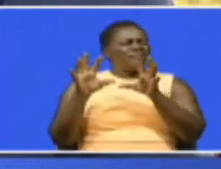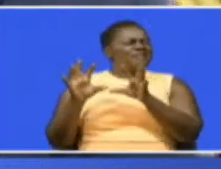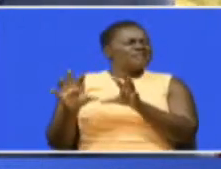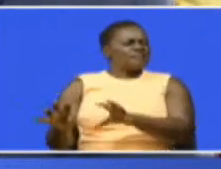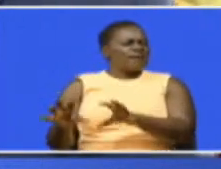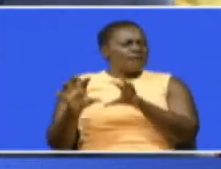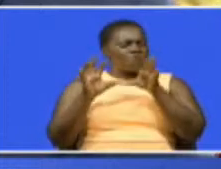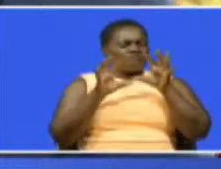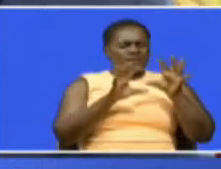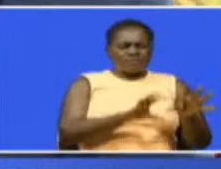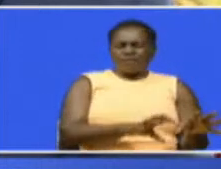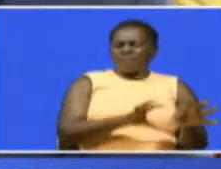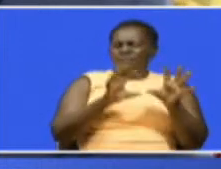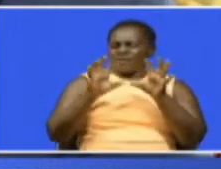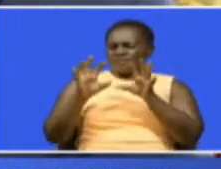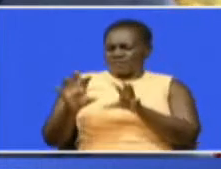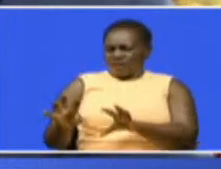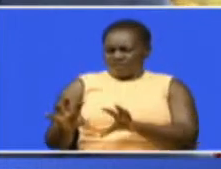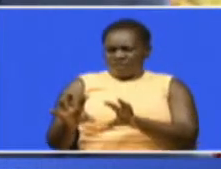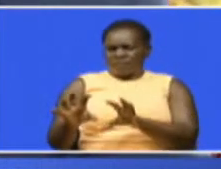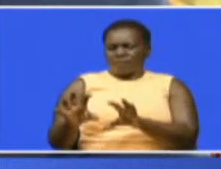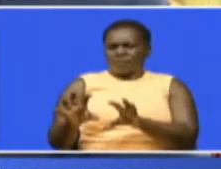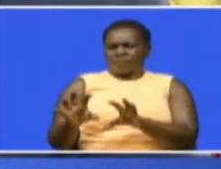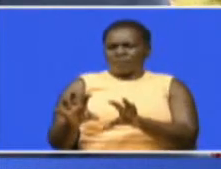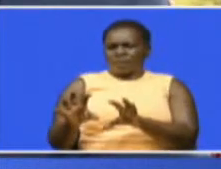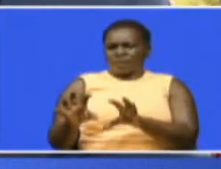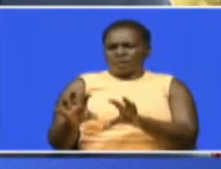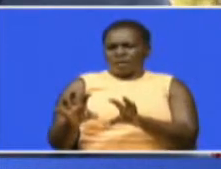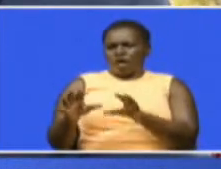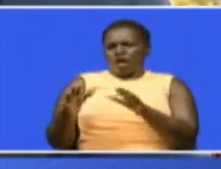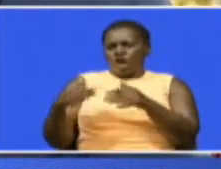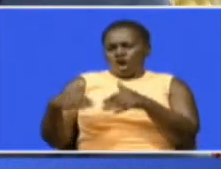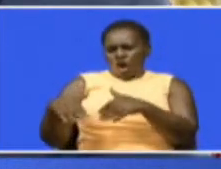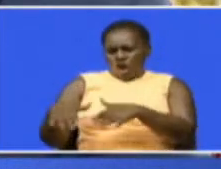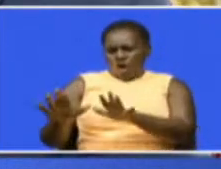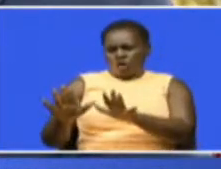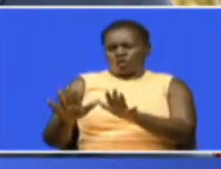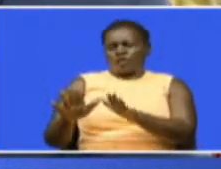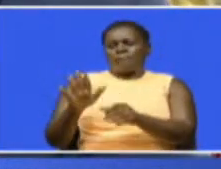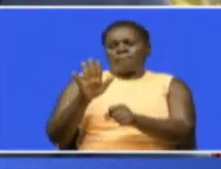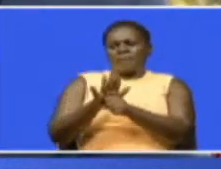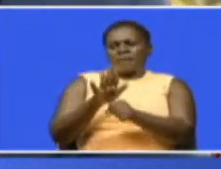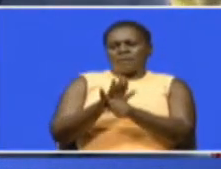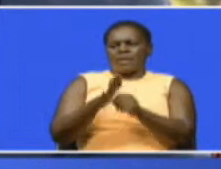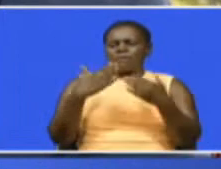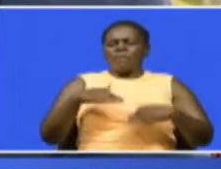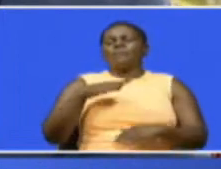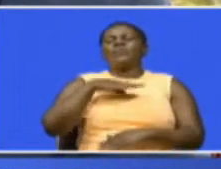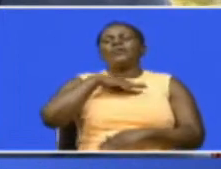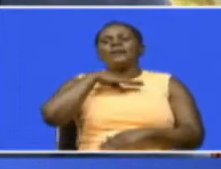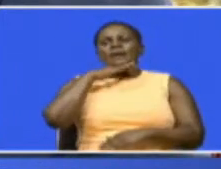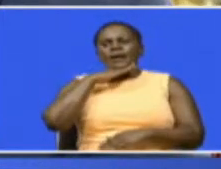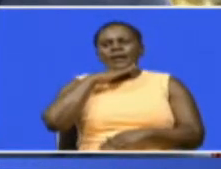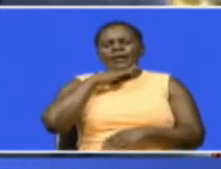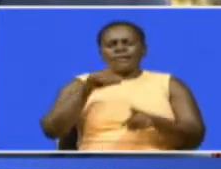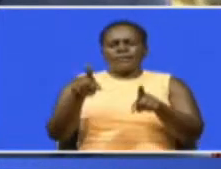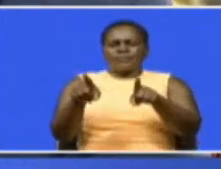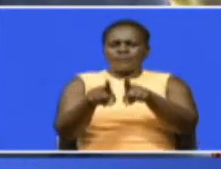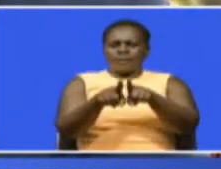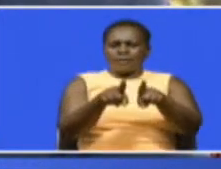suffered. In that period, we have lost also quite a number of Kenyans. And a lot